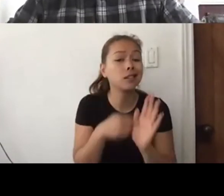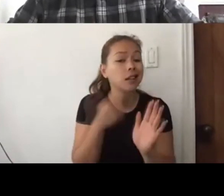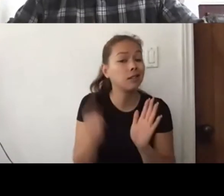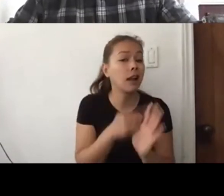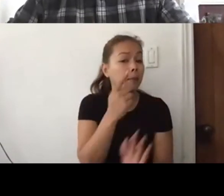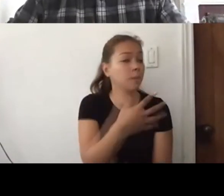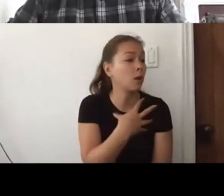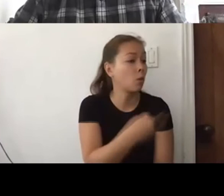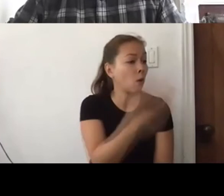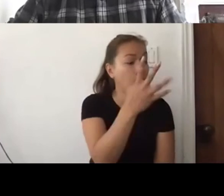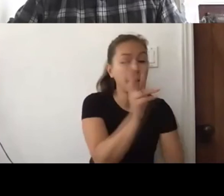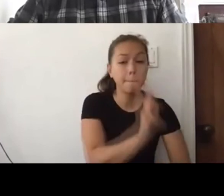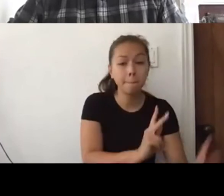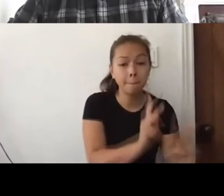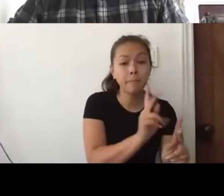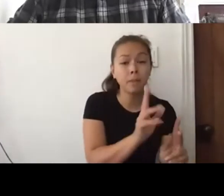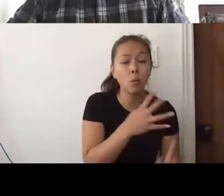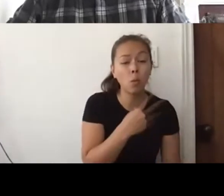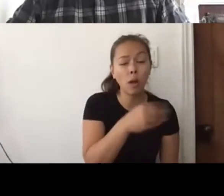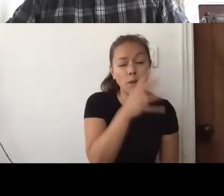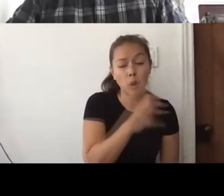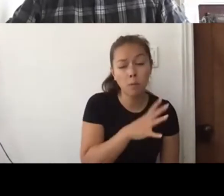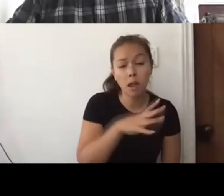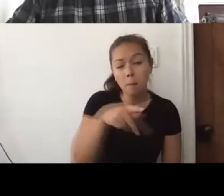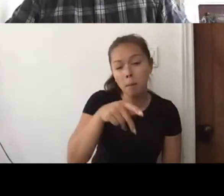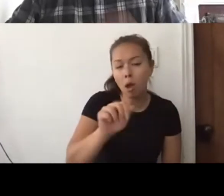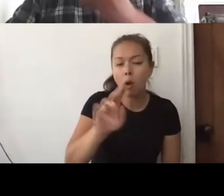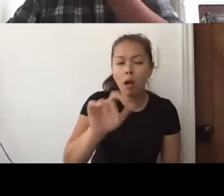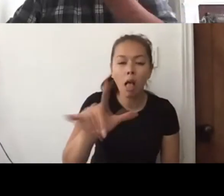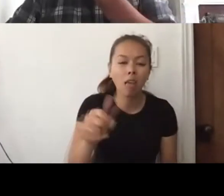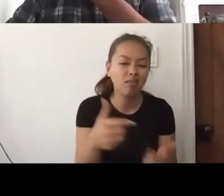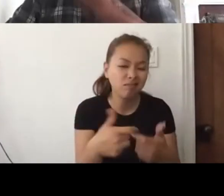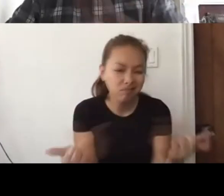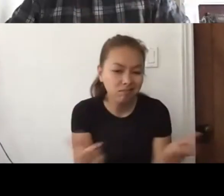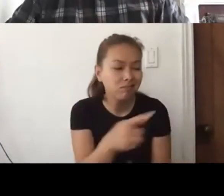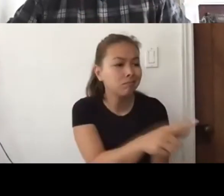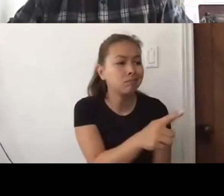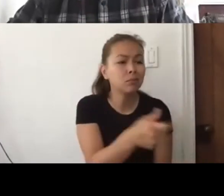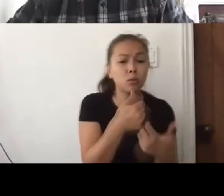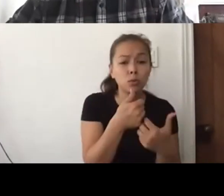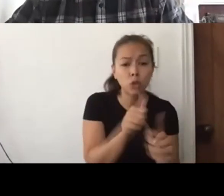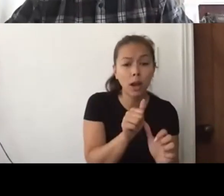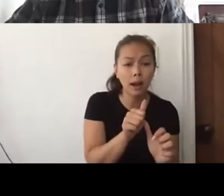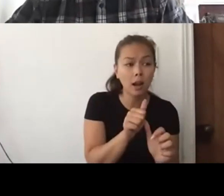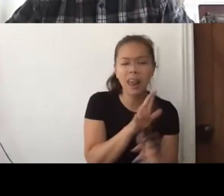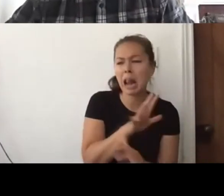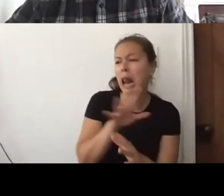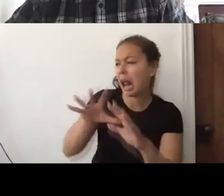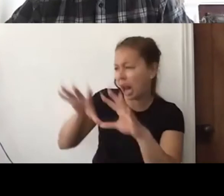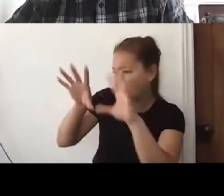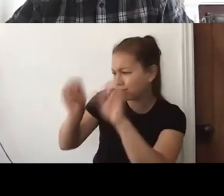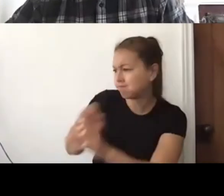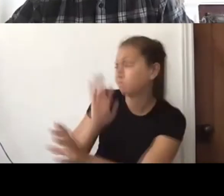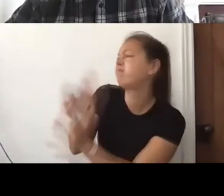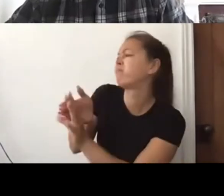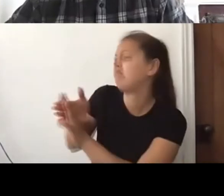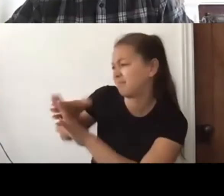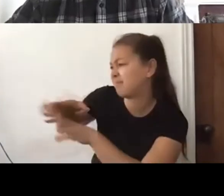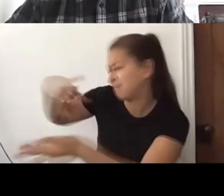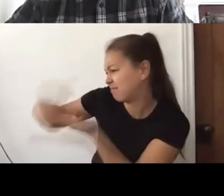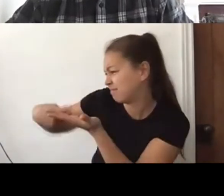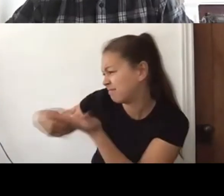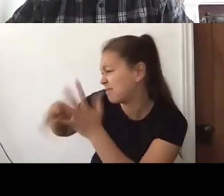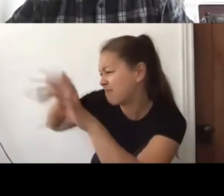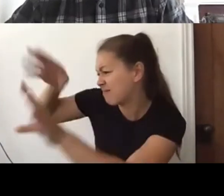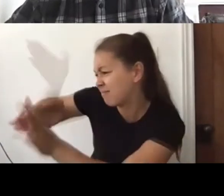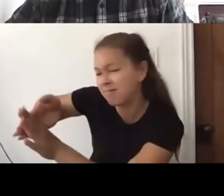shutting down important conversations and opportunities for people to learn. There is a necessary moment where we have to acknowledge that certain communities and certain